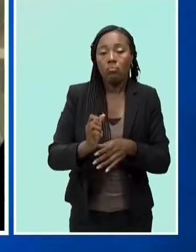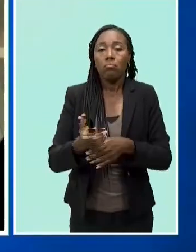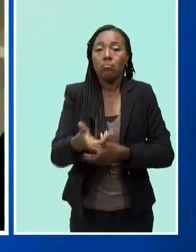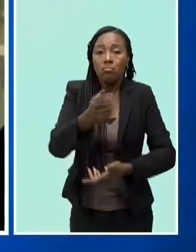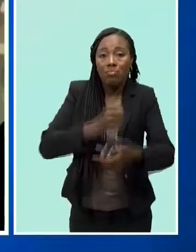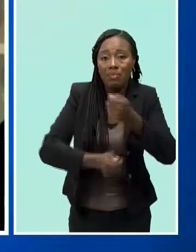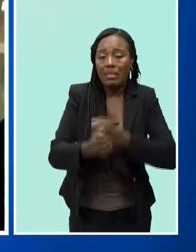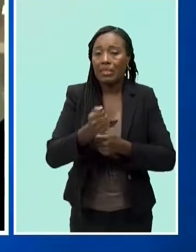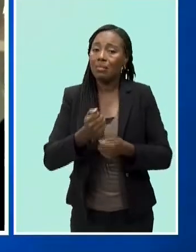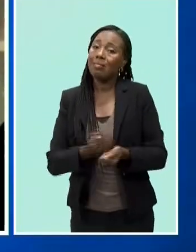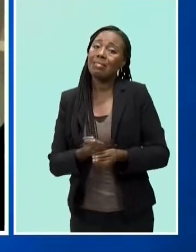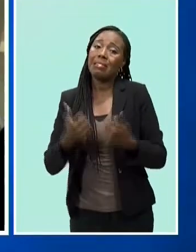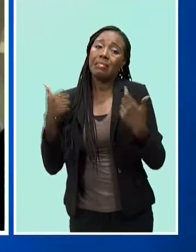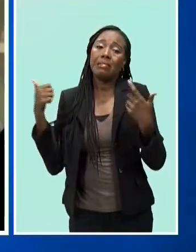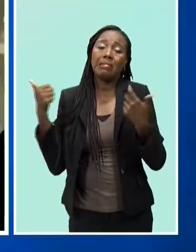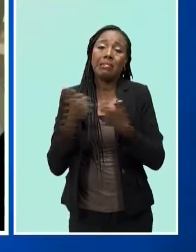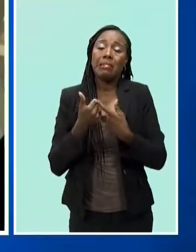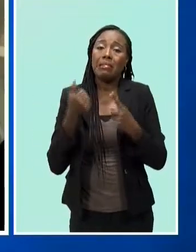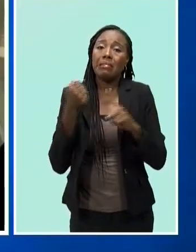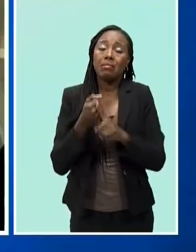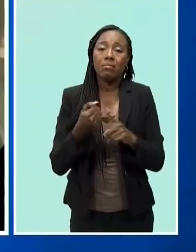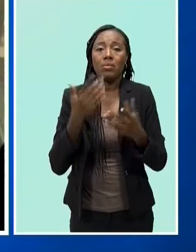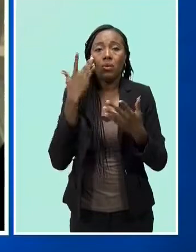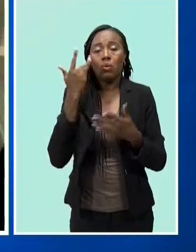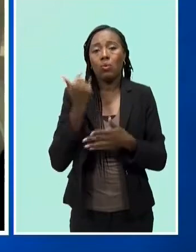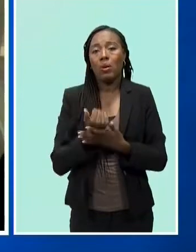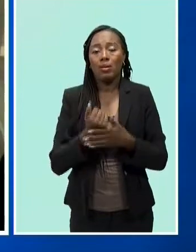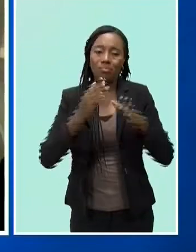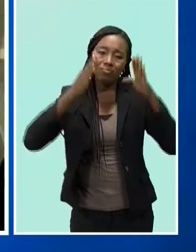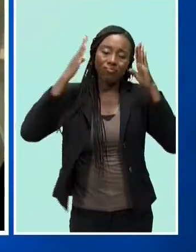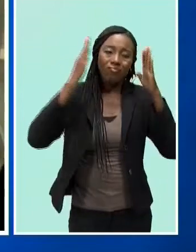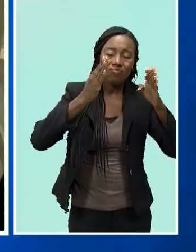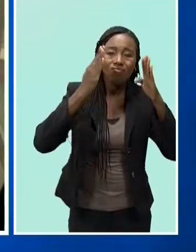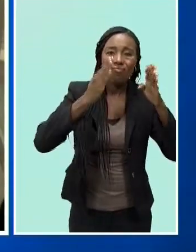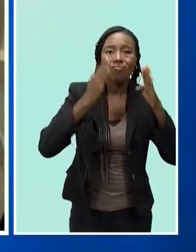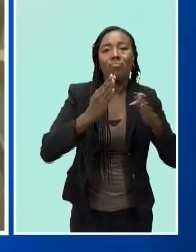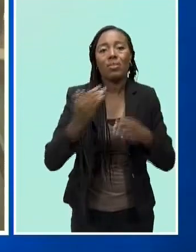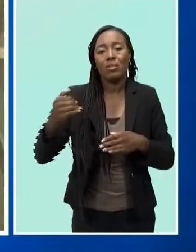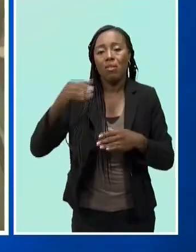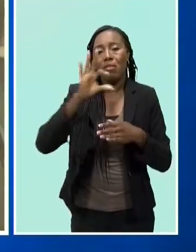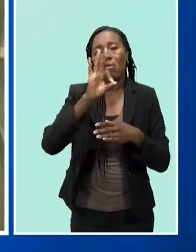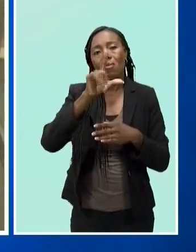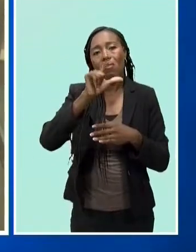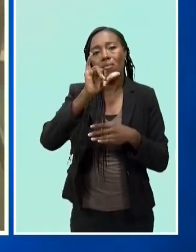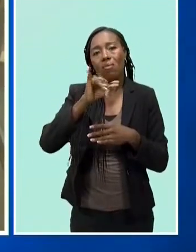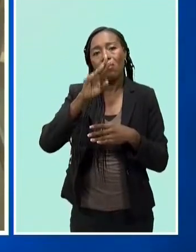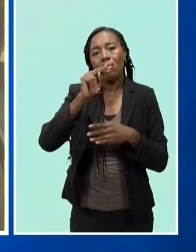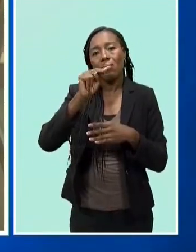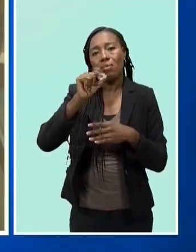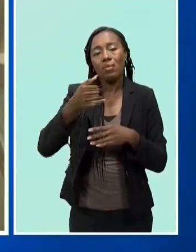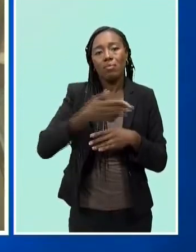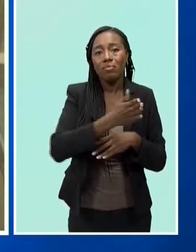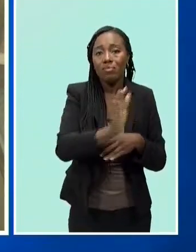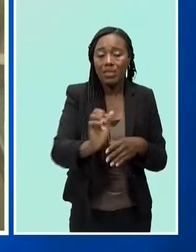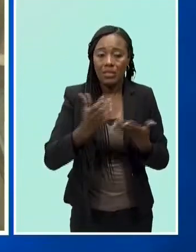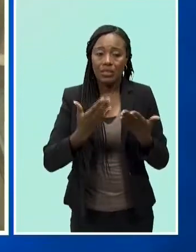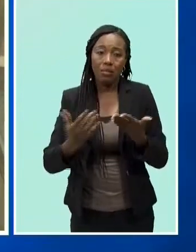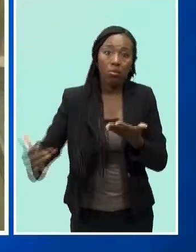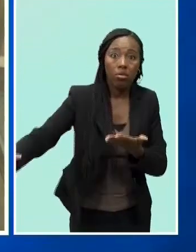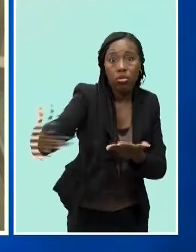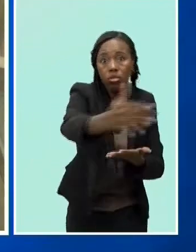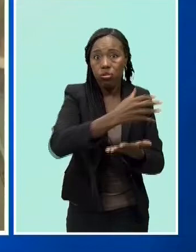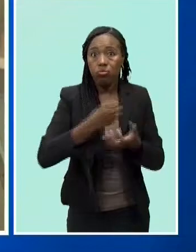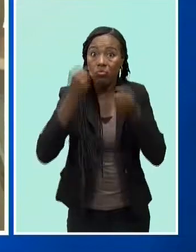our main fishery, which is the flying fish fishery, we really didn't get a good season of that. The amberfish, as